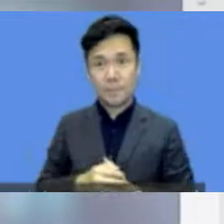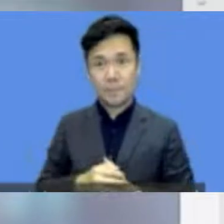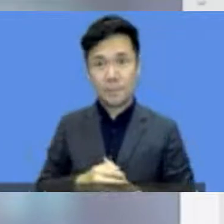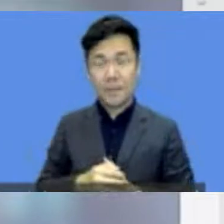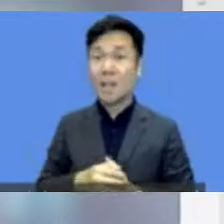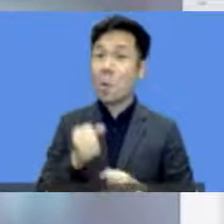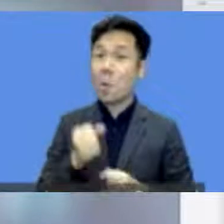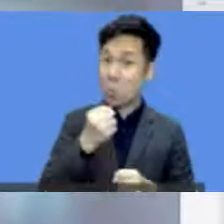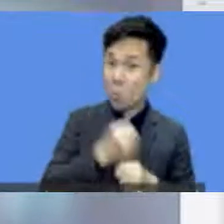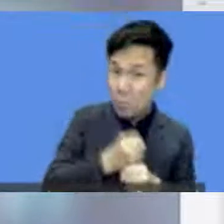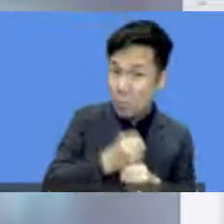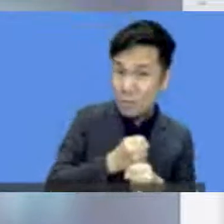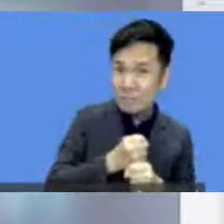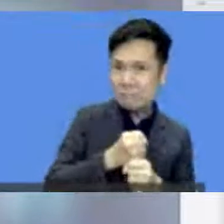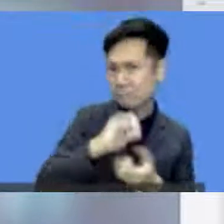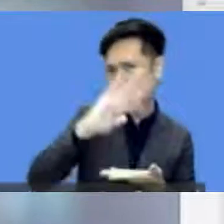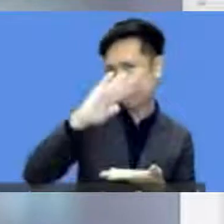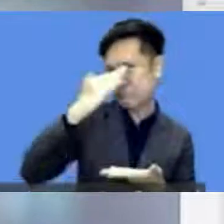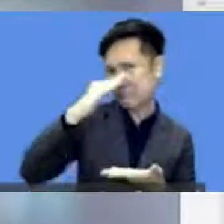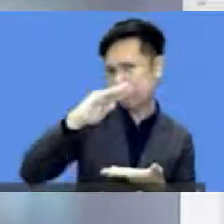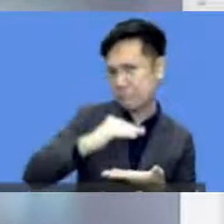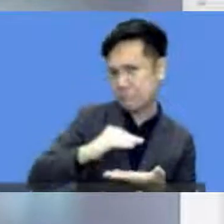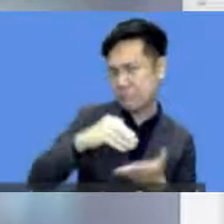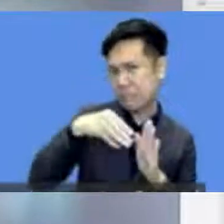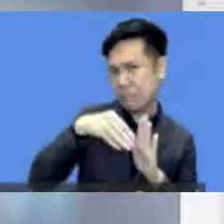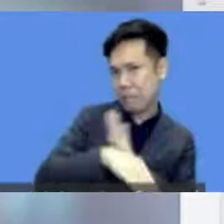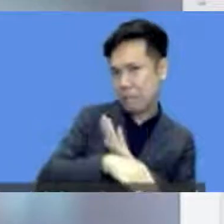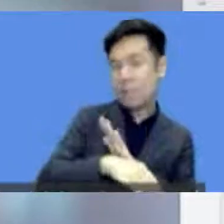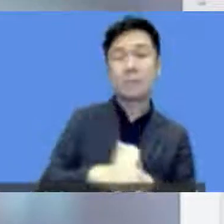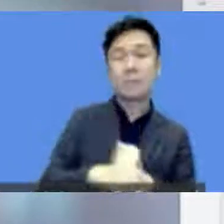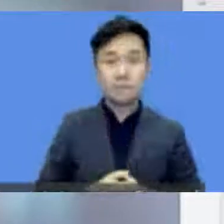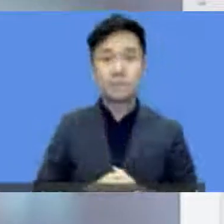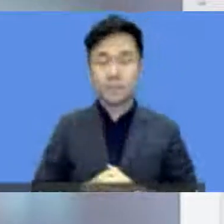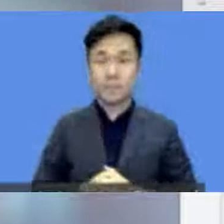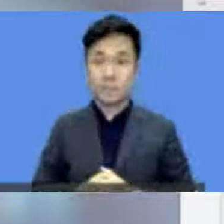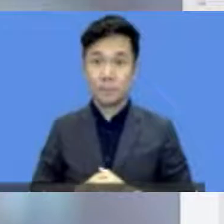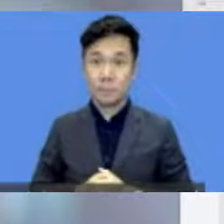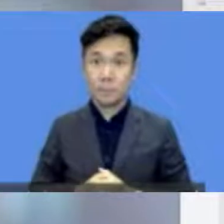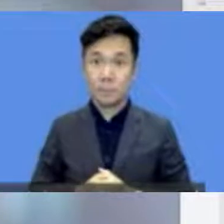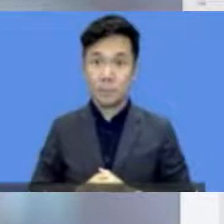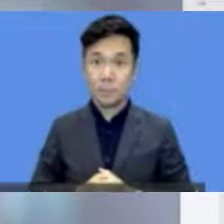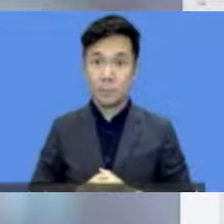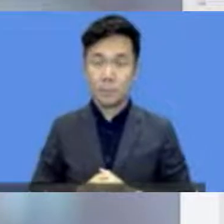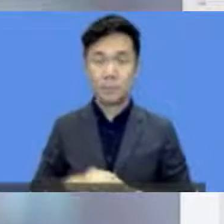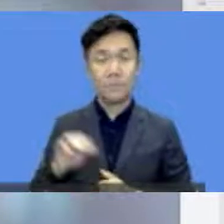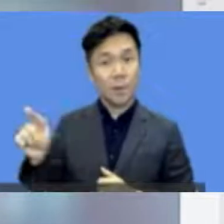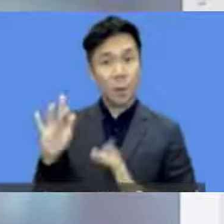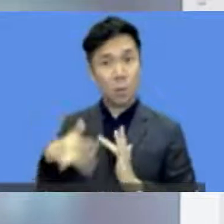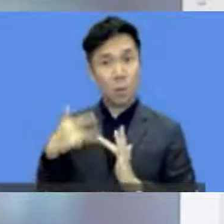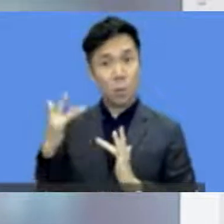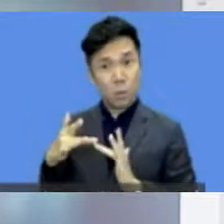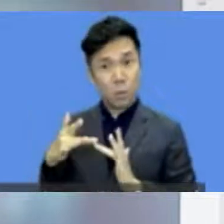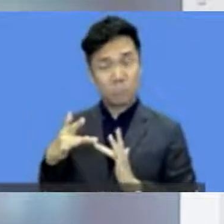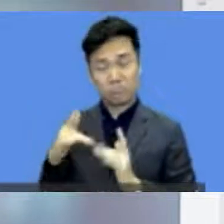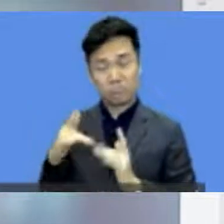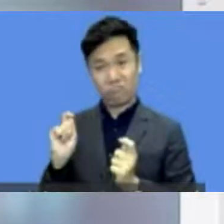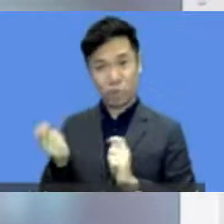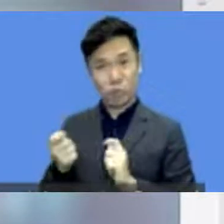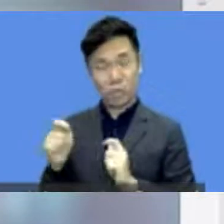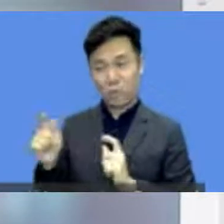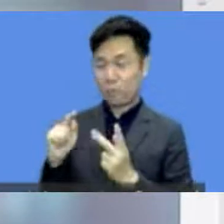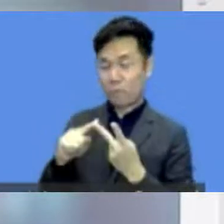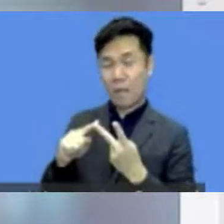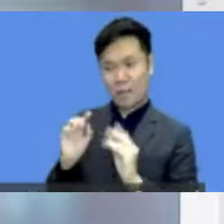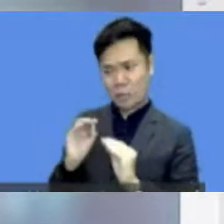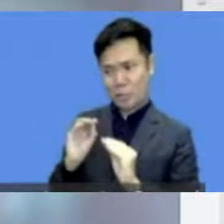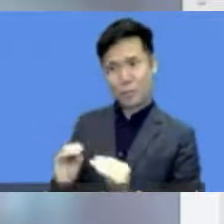is also rising. So how come to make the workplace and also digitalization and also education to